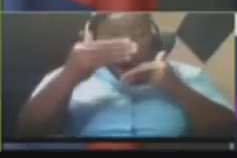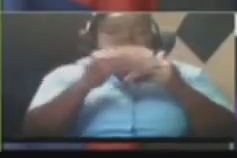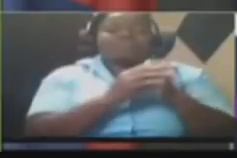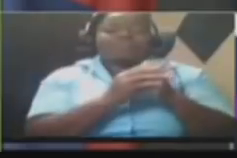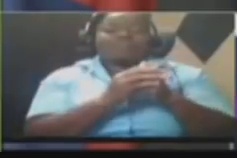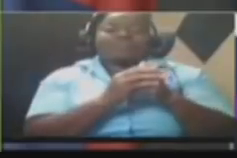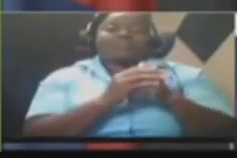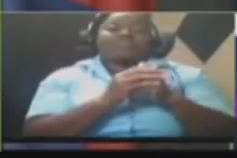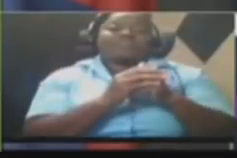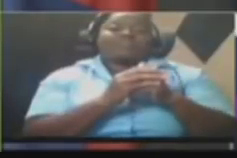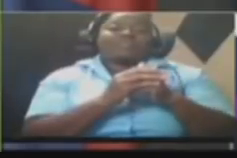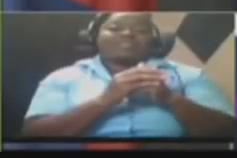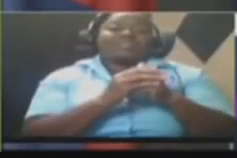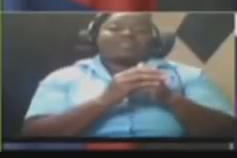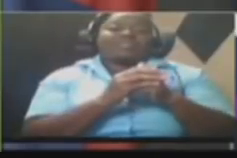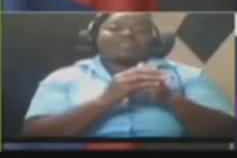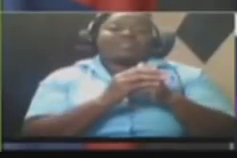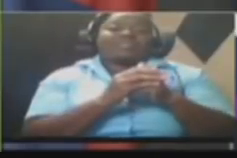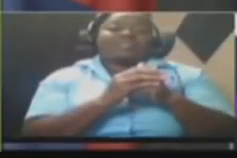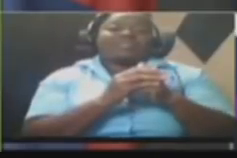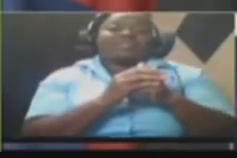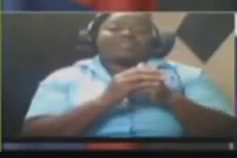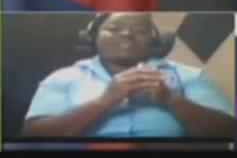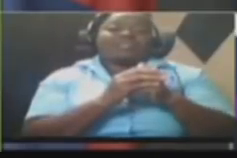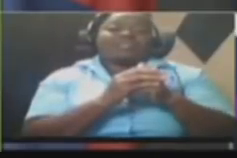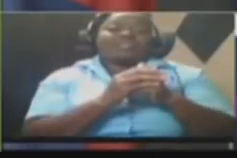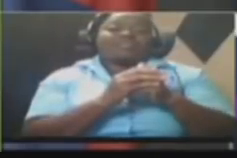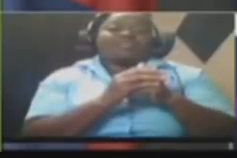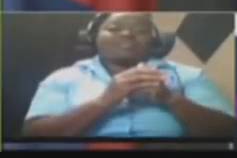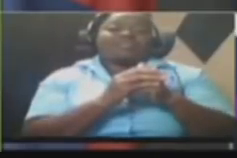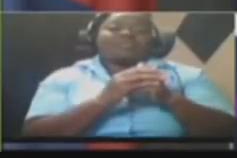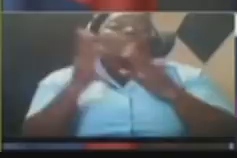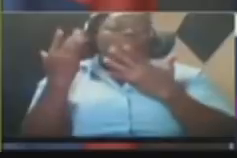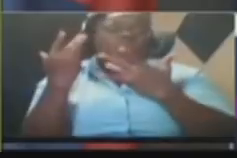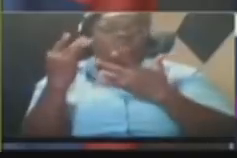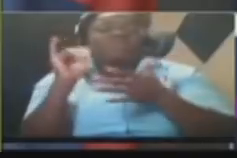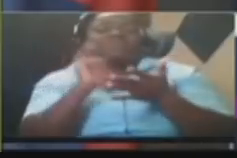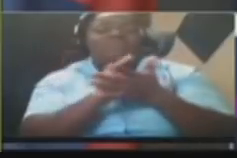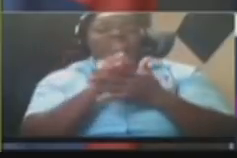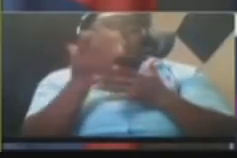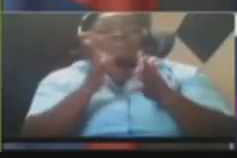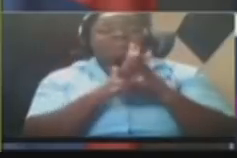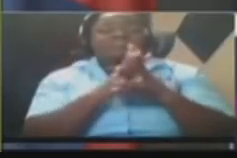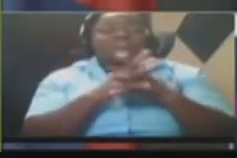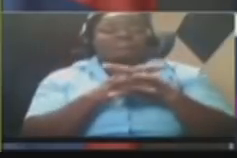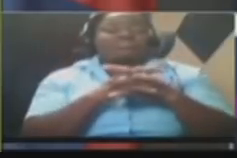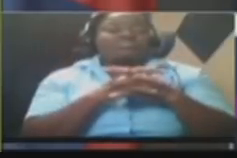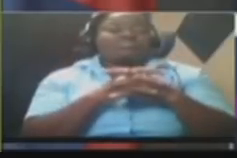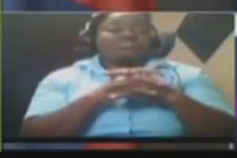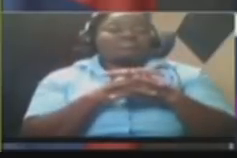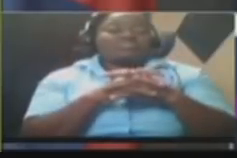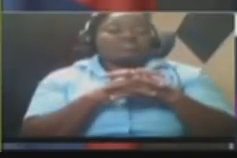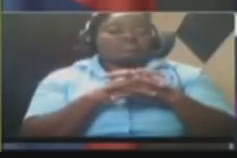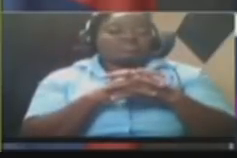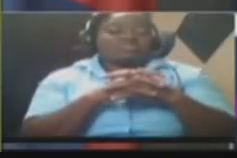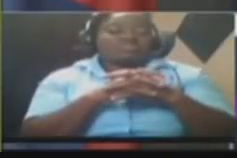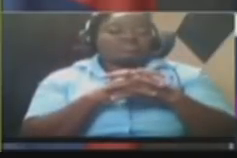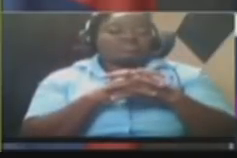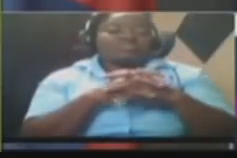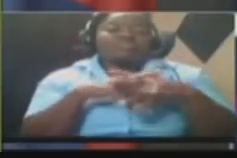I think the allocation has been made, and we are awaiting the logistical release. But